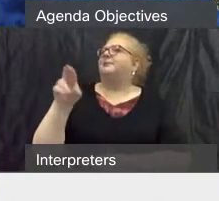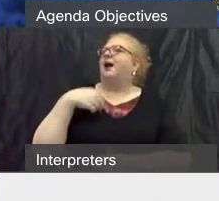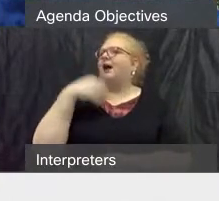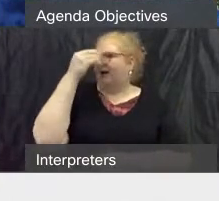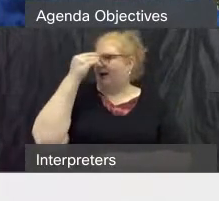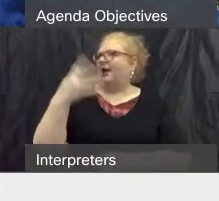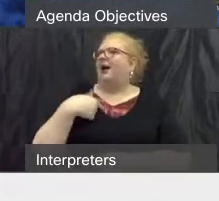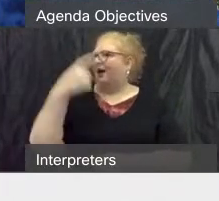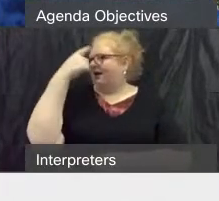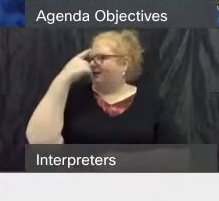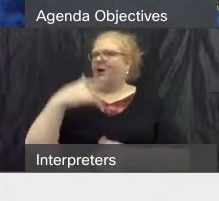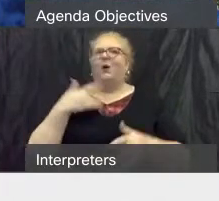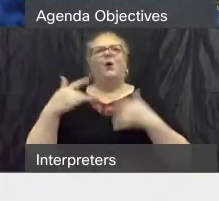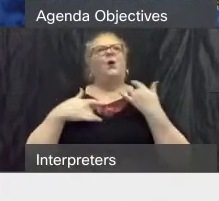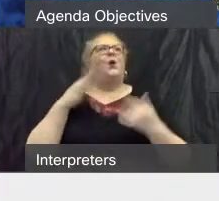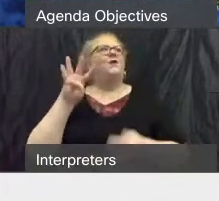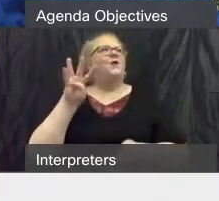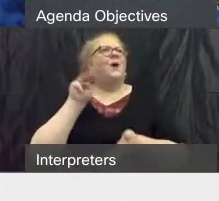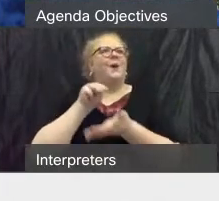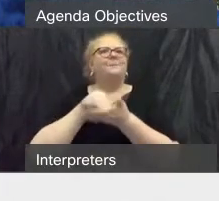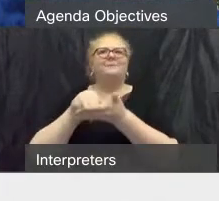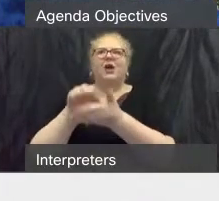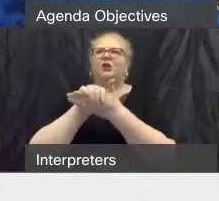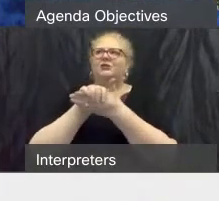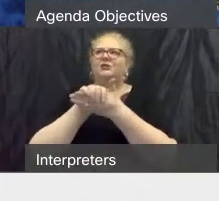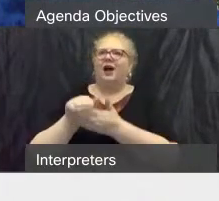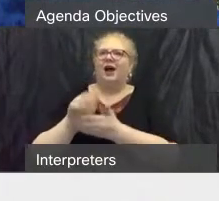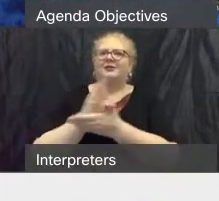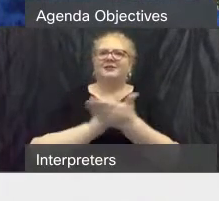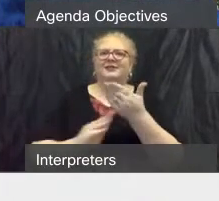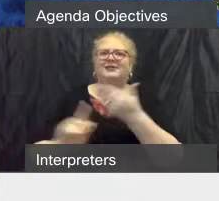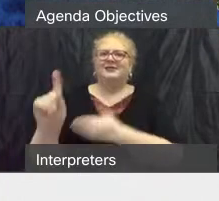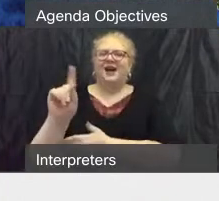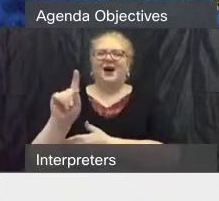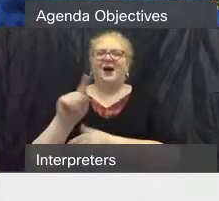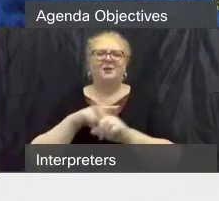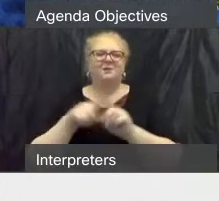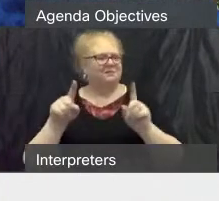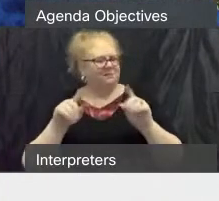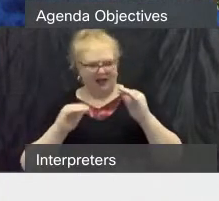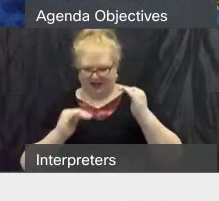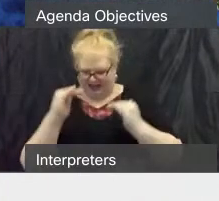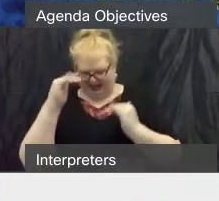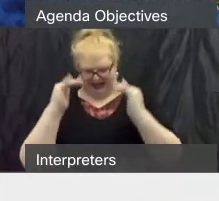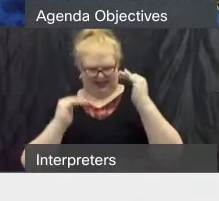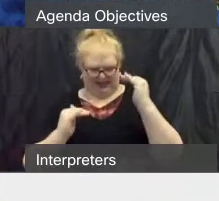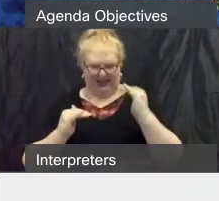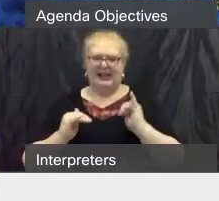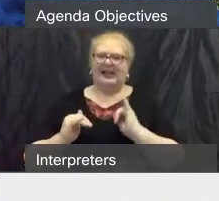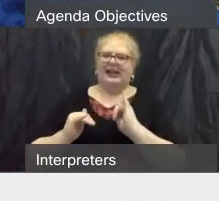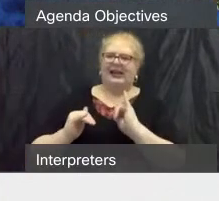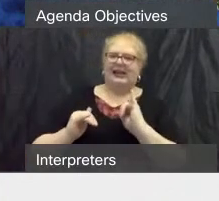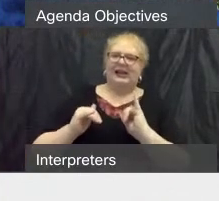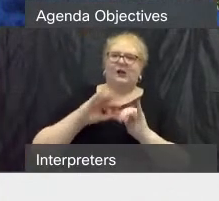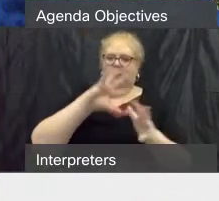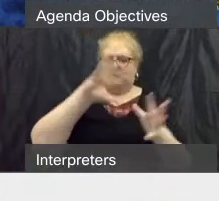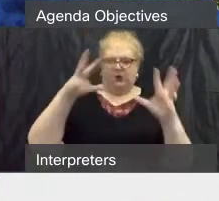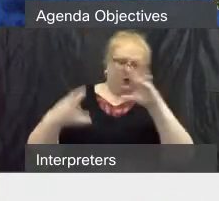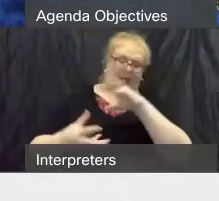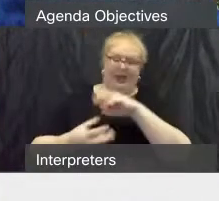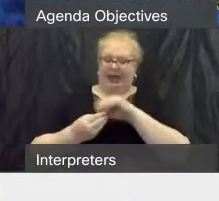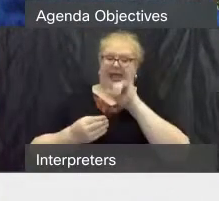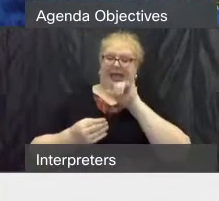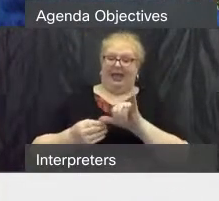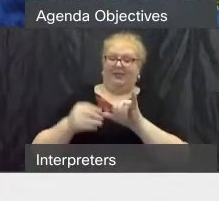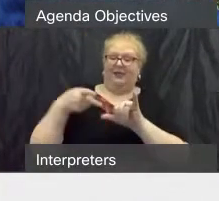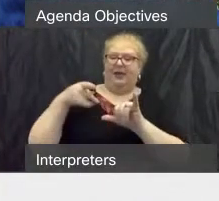million somewhere, and none of the rest of the numbers came Right, up and to that, but if we add that pie chart up, it should be the